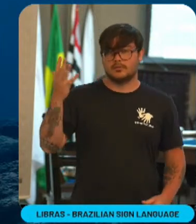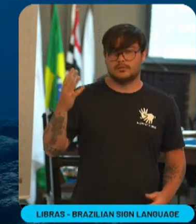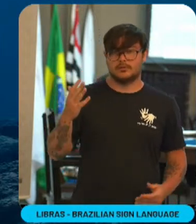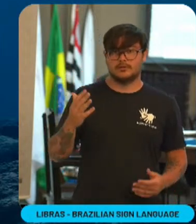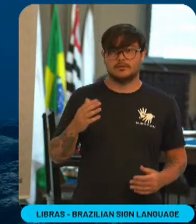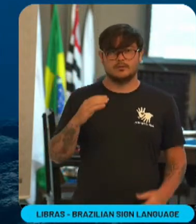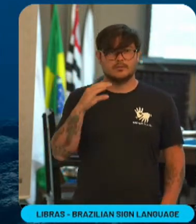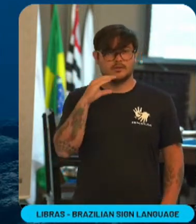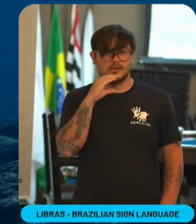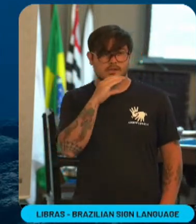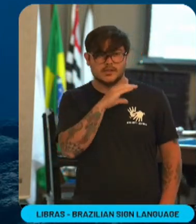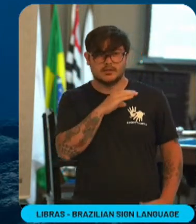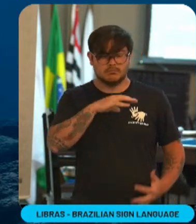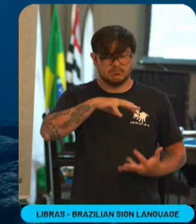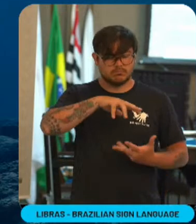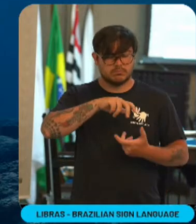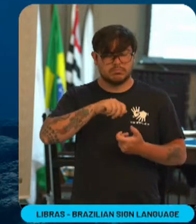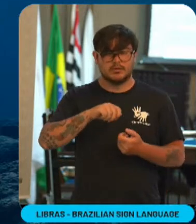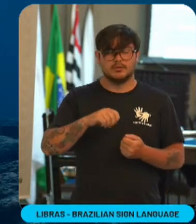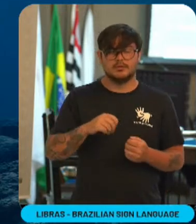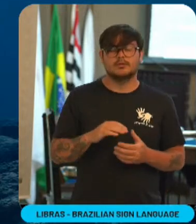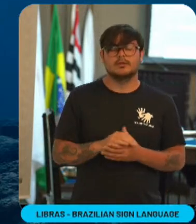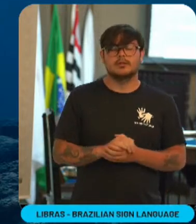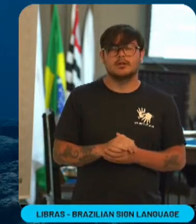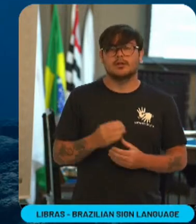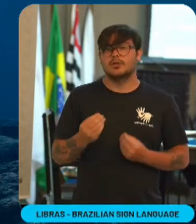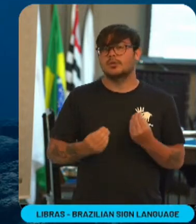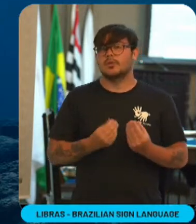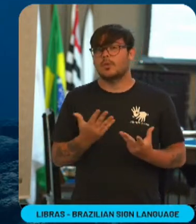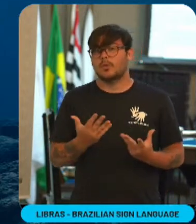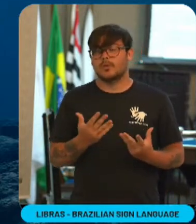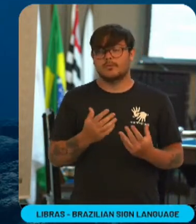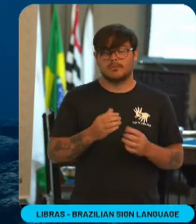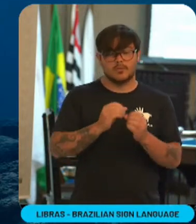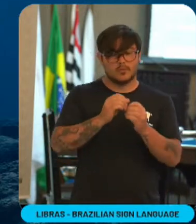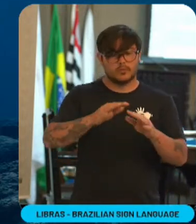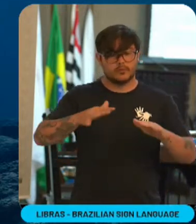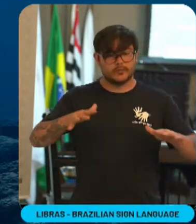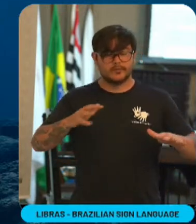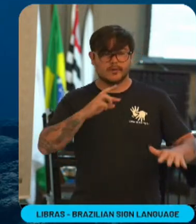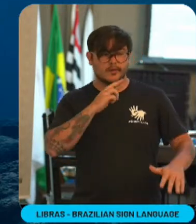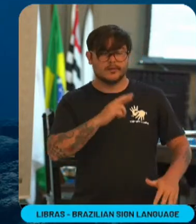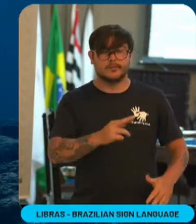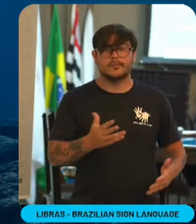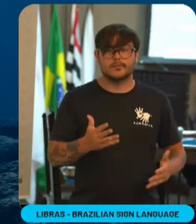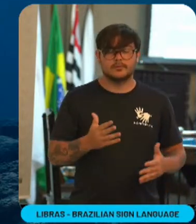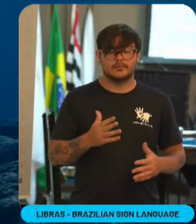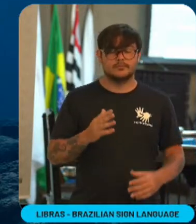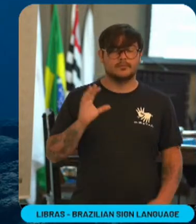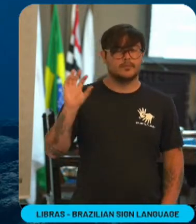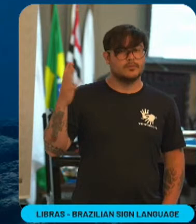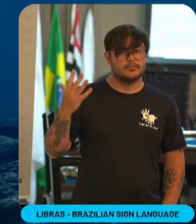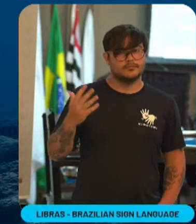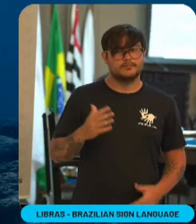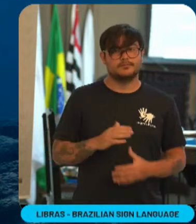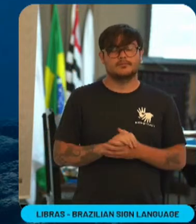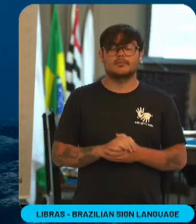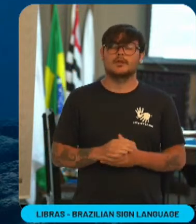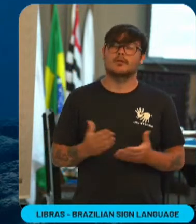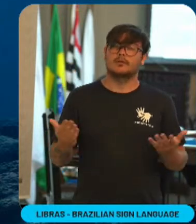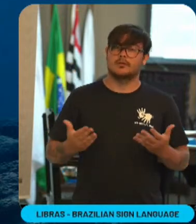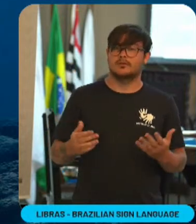So this is due to the global warming and the way the ocean responds to it.